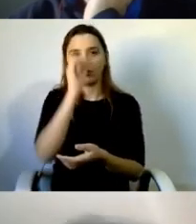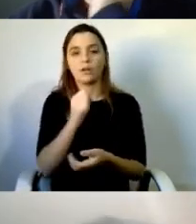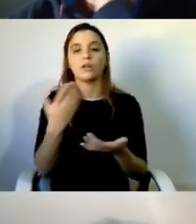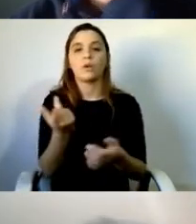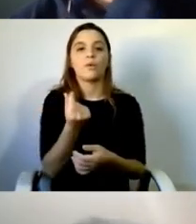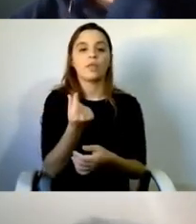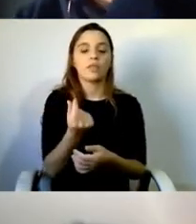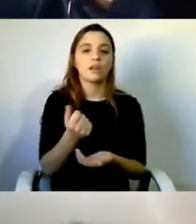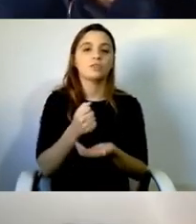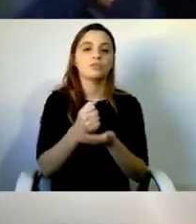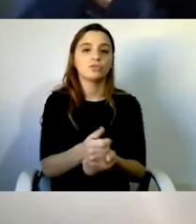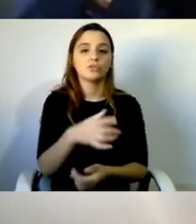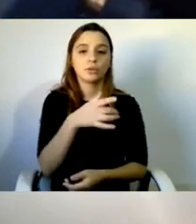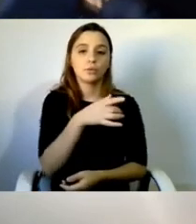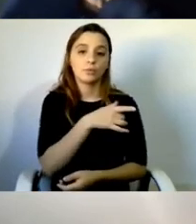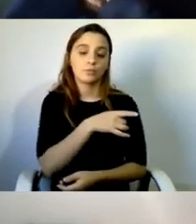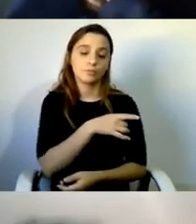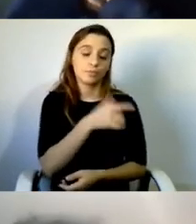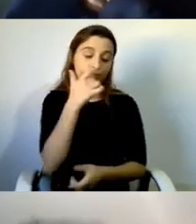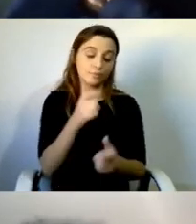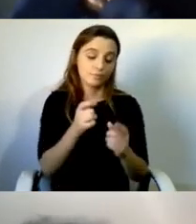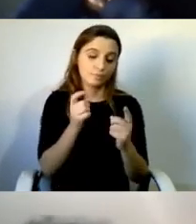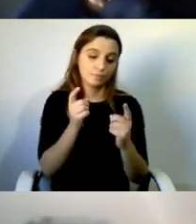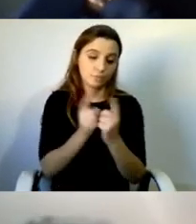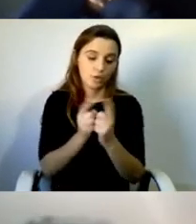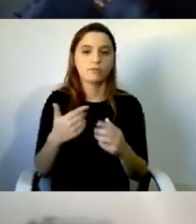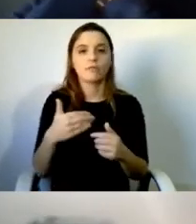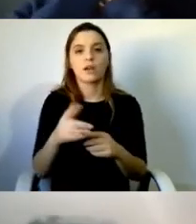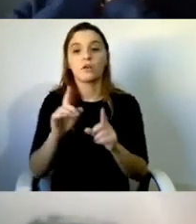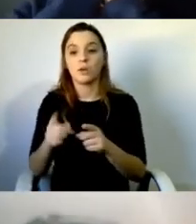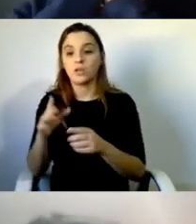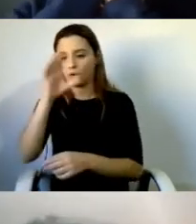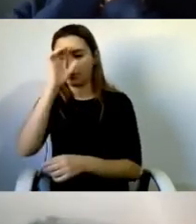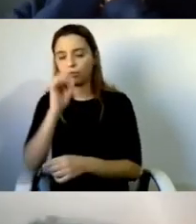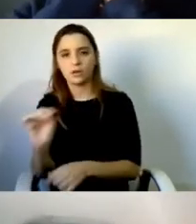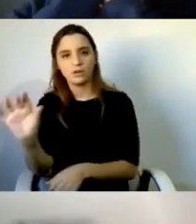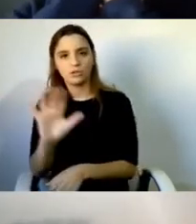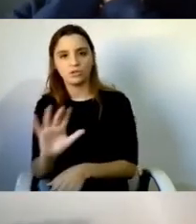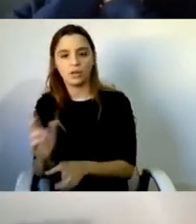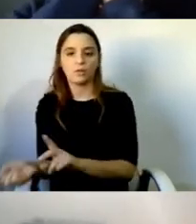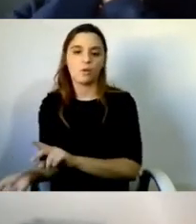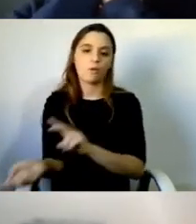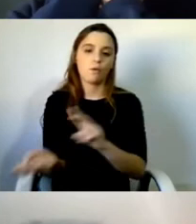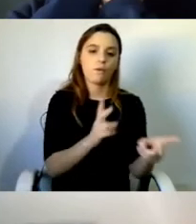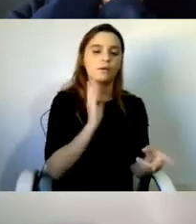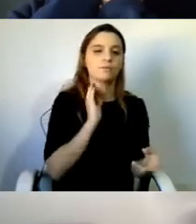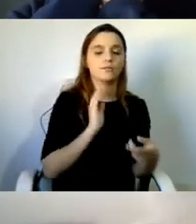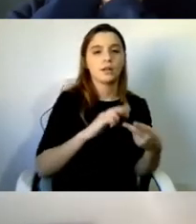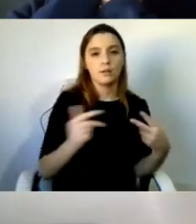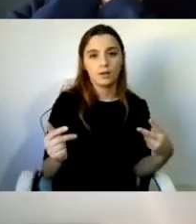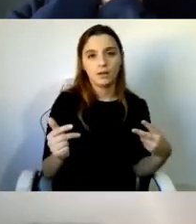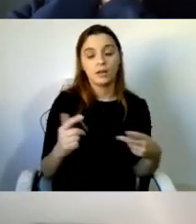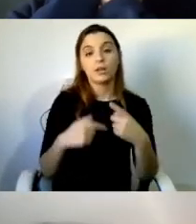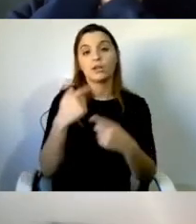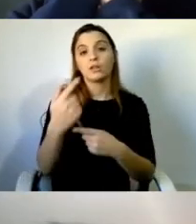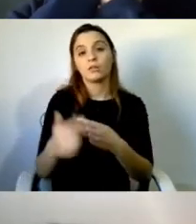goes from the national government to the municipalities. Local authorities with their social